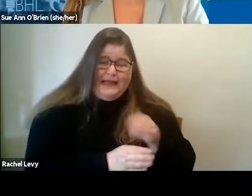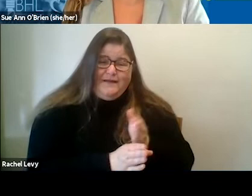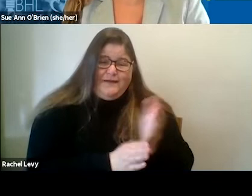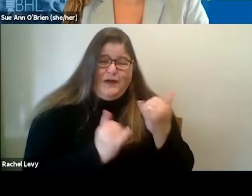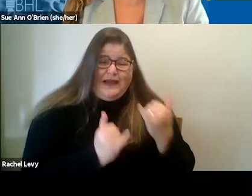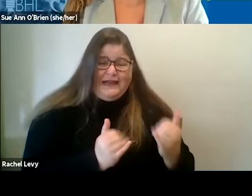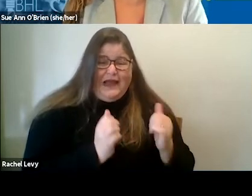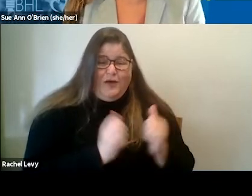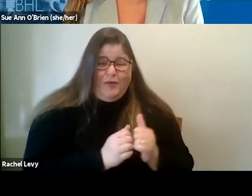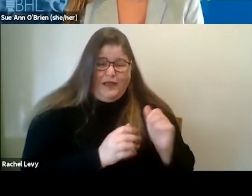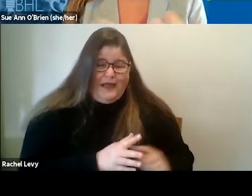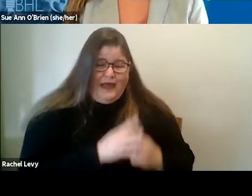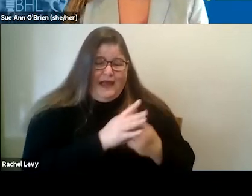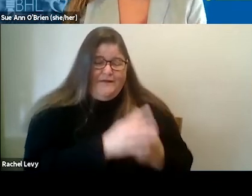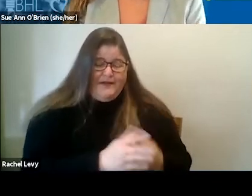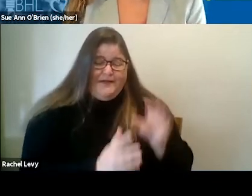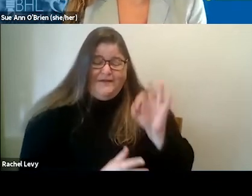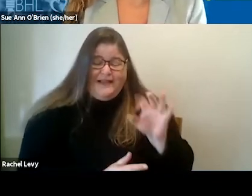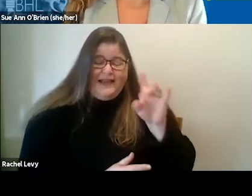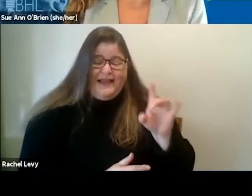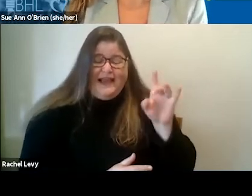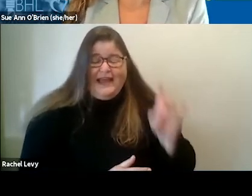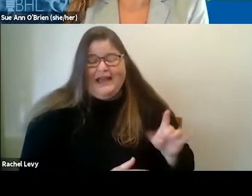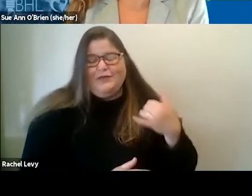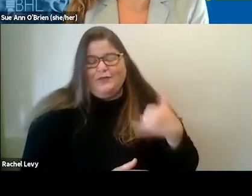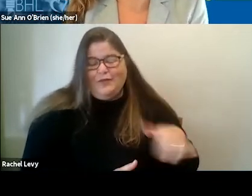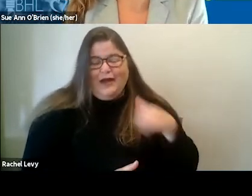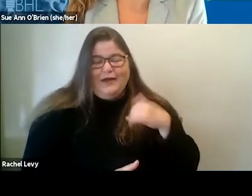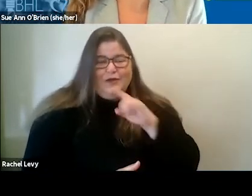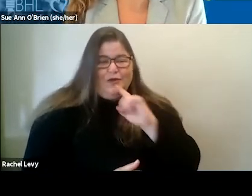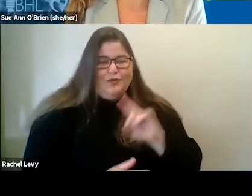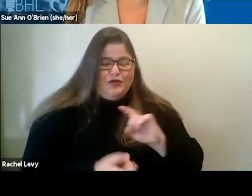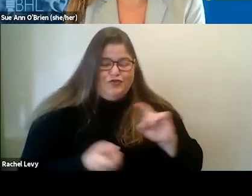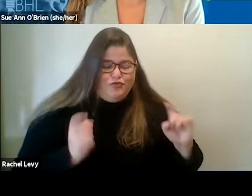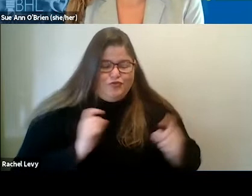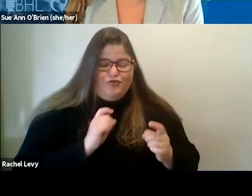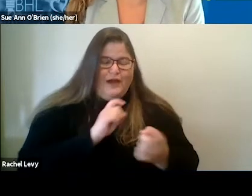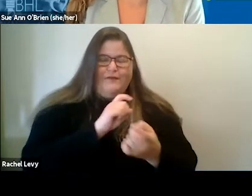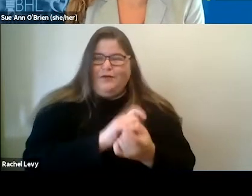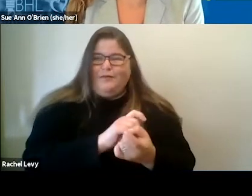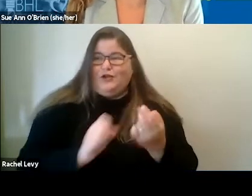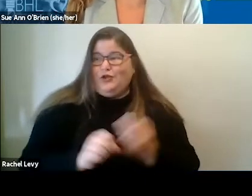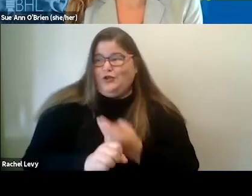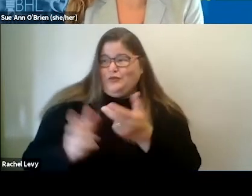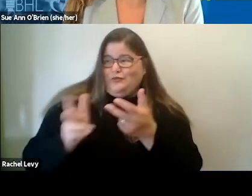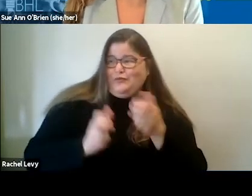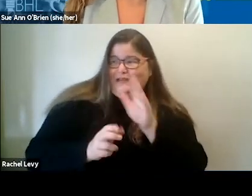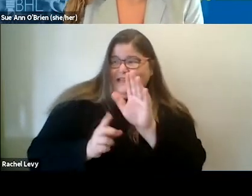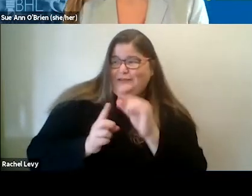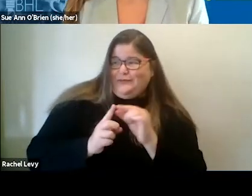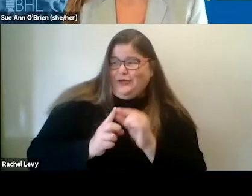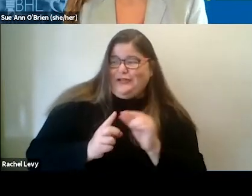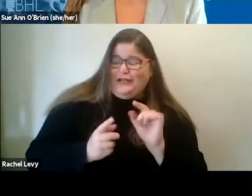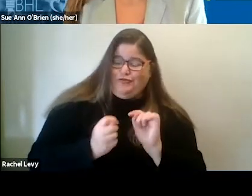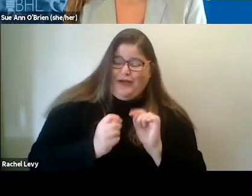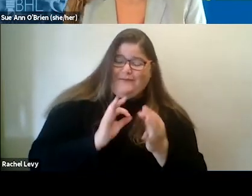of 988. It's definitely really transformational, to use Richard's word, in terms of how